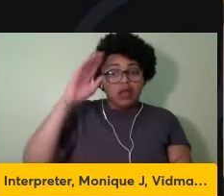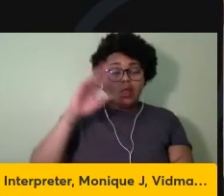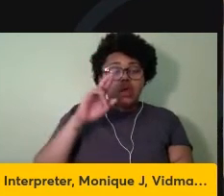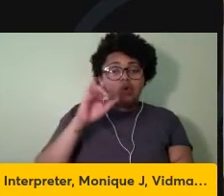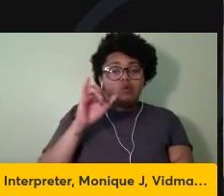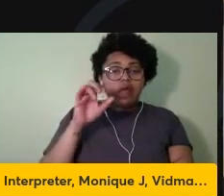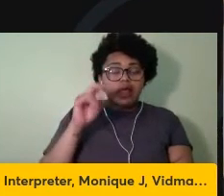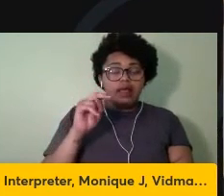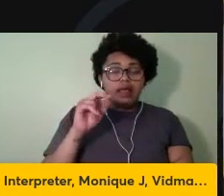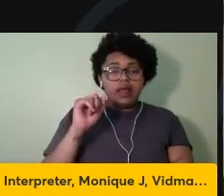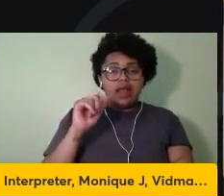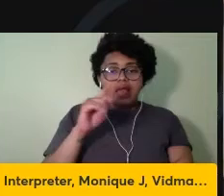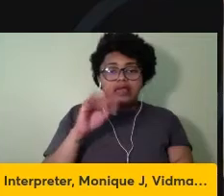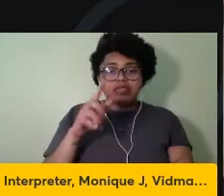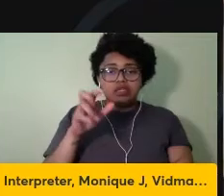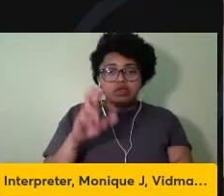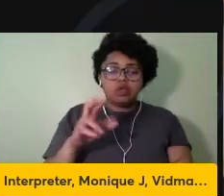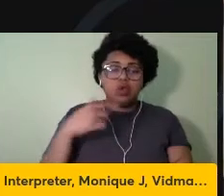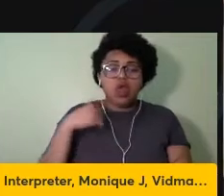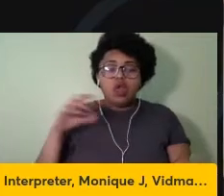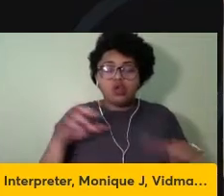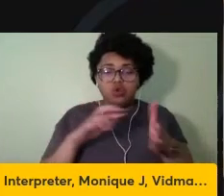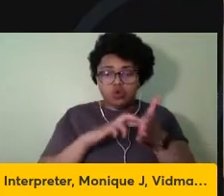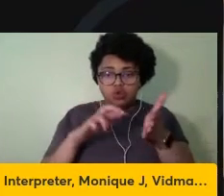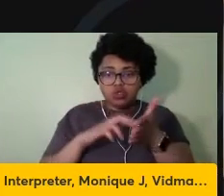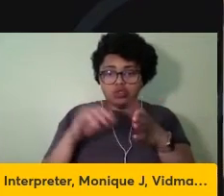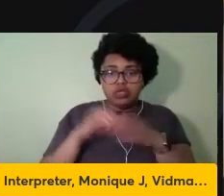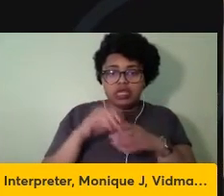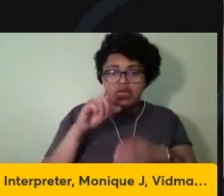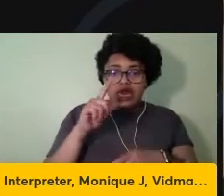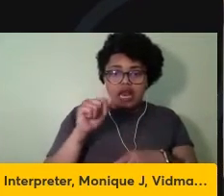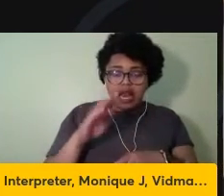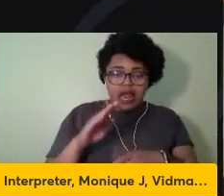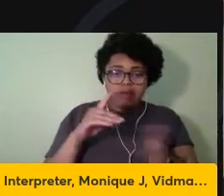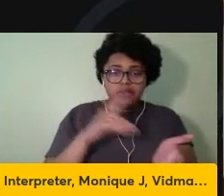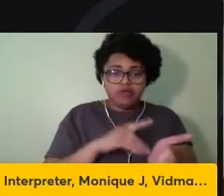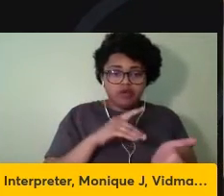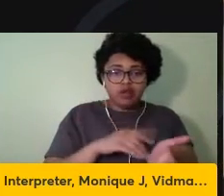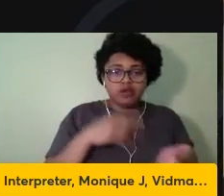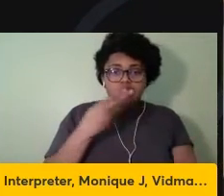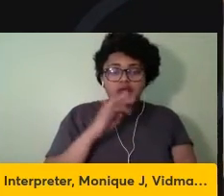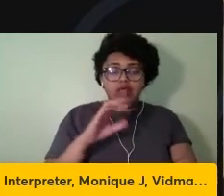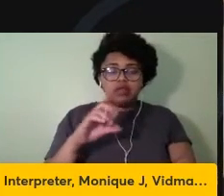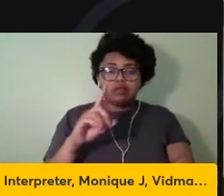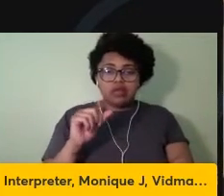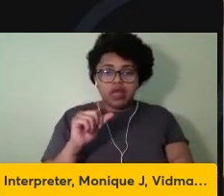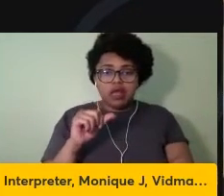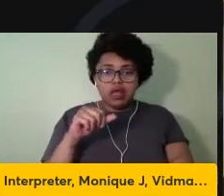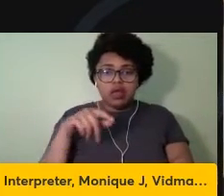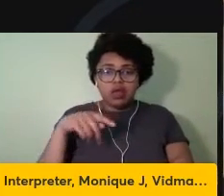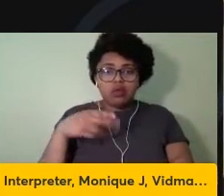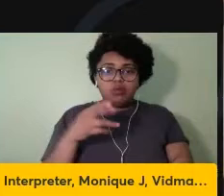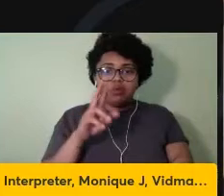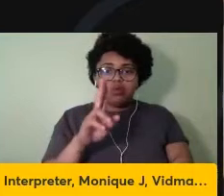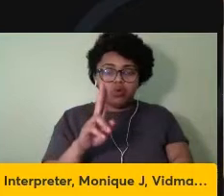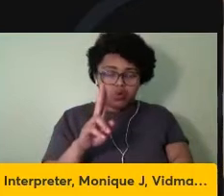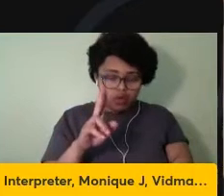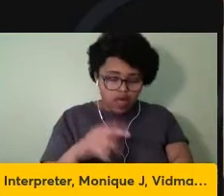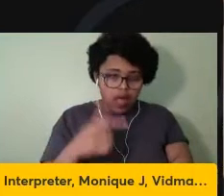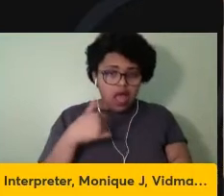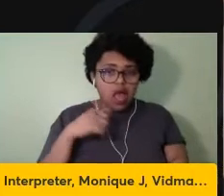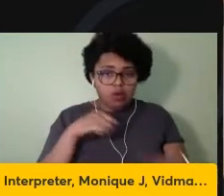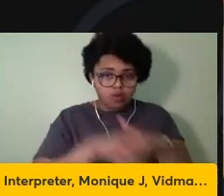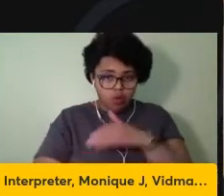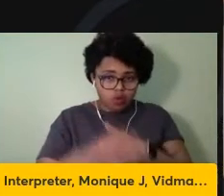immunotherapy research in the lab of Dr. Hilde Plouffe. I was born and raised in Birmingham, Alabama. I